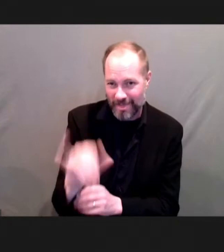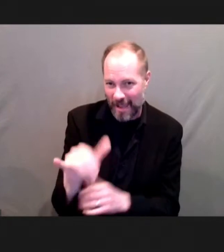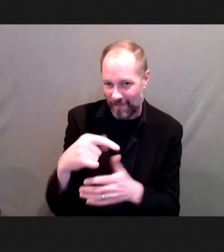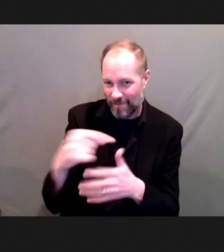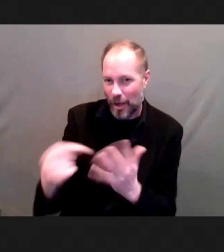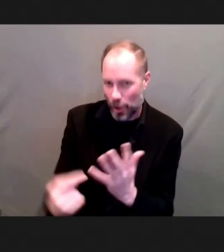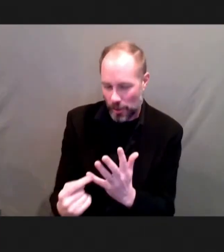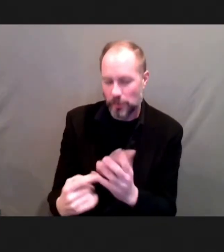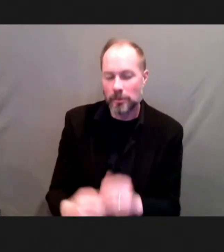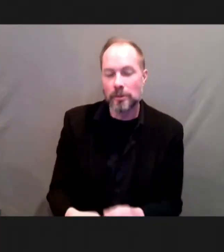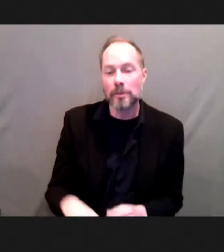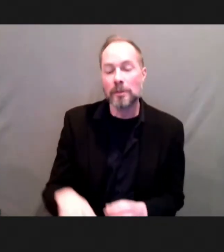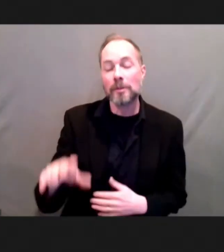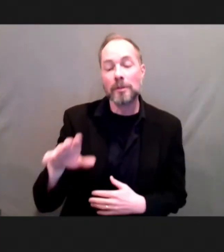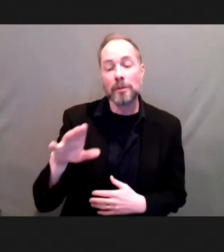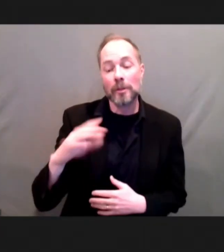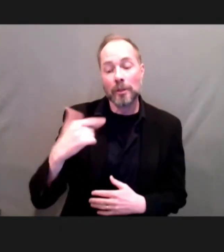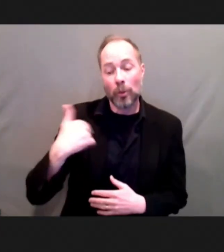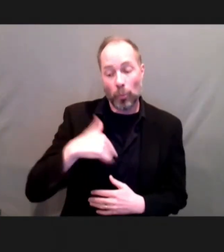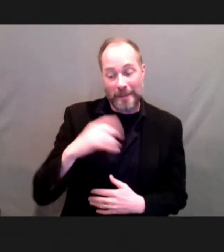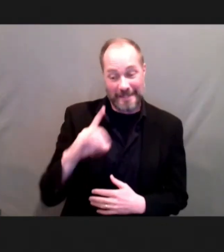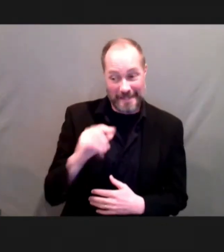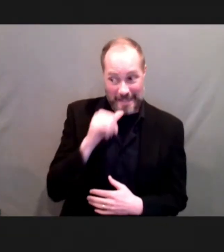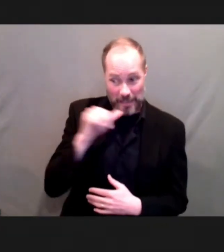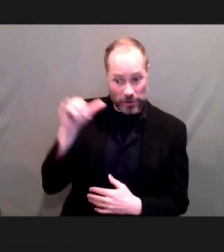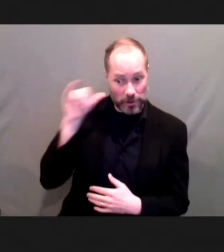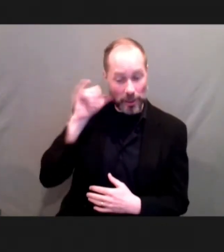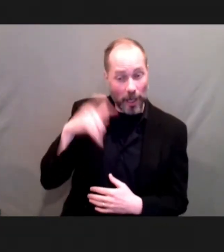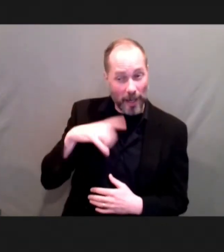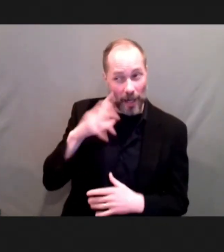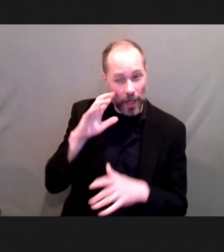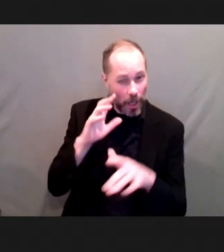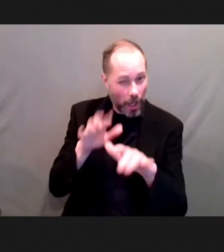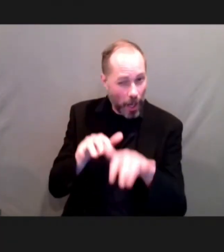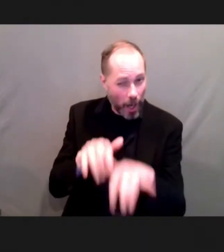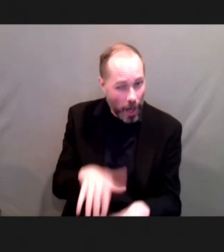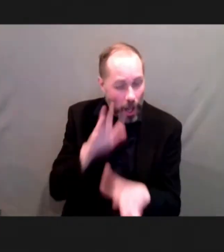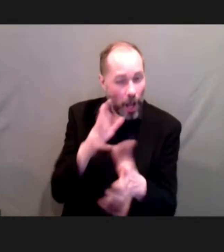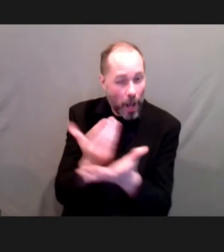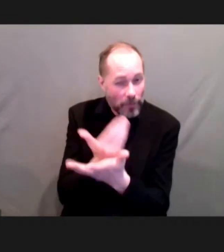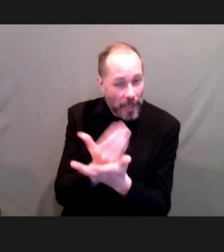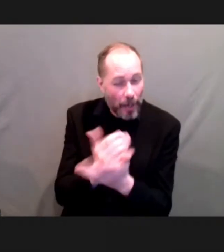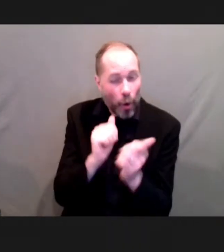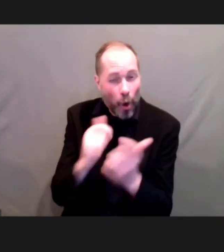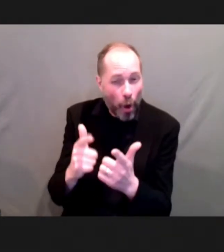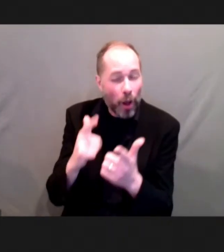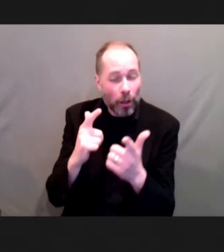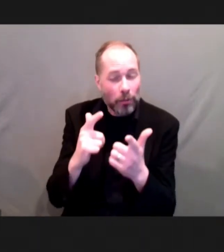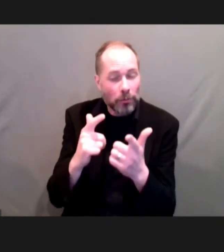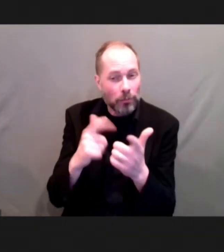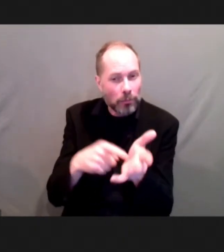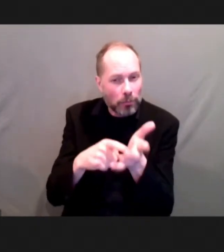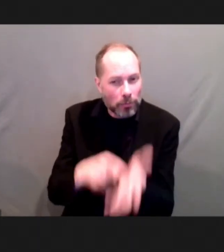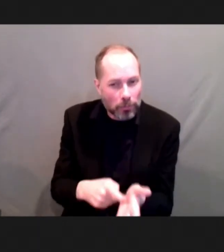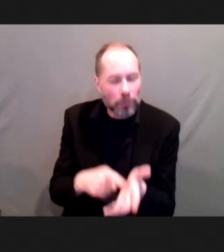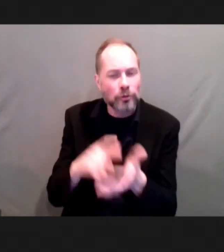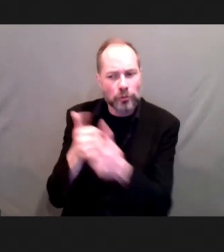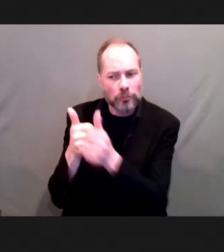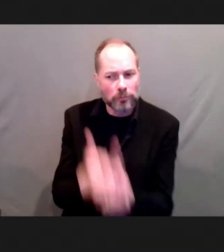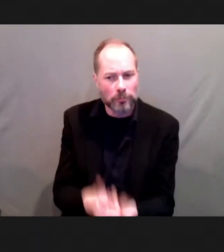COVID. We've spent yesterday updating our CDPHE guidelines to align with the isolation and